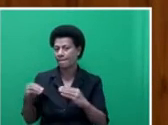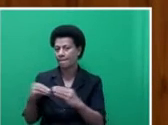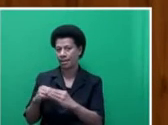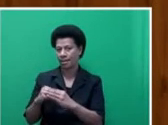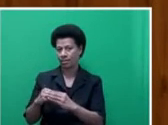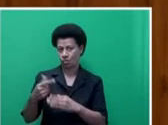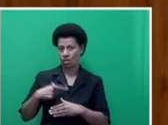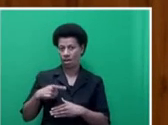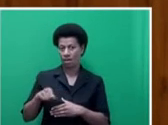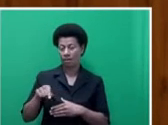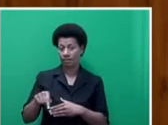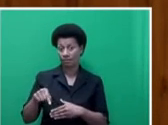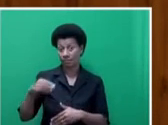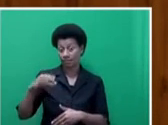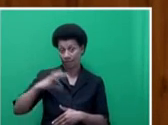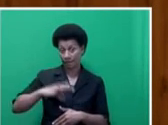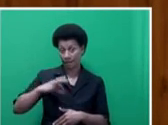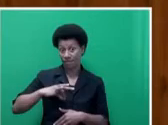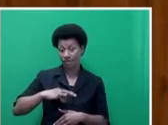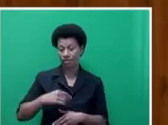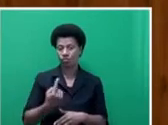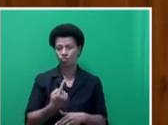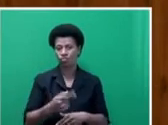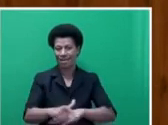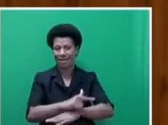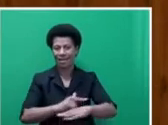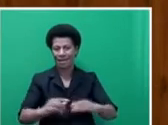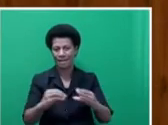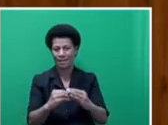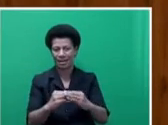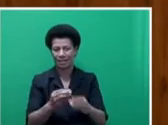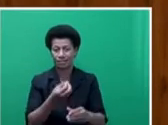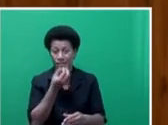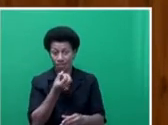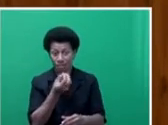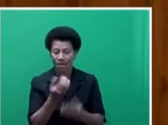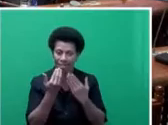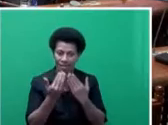investment will be beneficial to the landowners. With those words say, I thank you for your time. Vinaka.